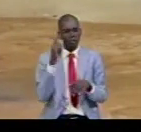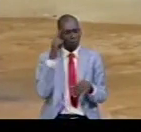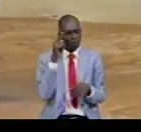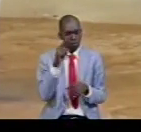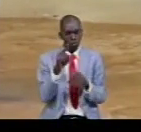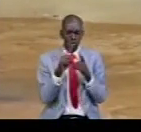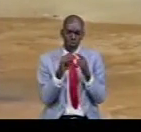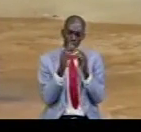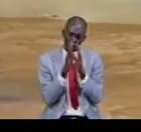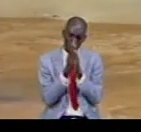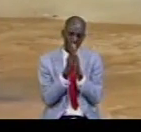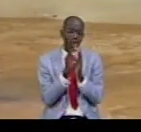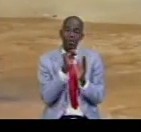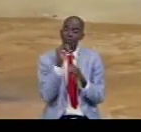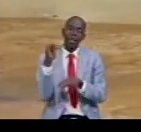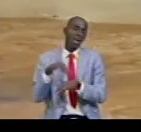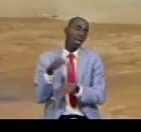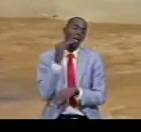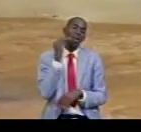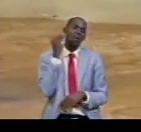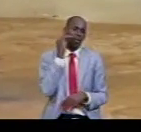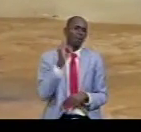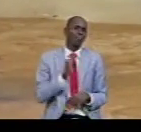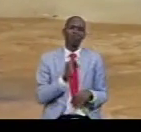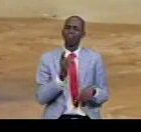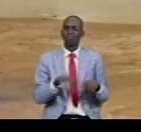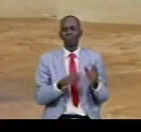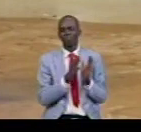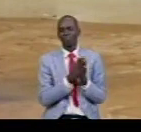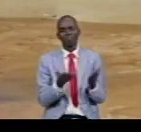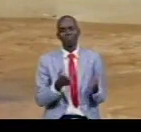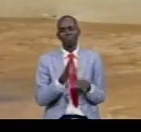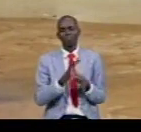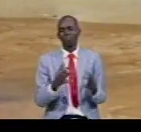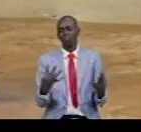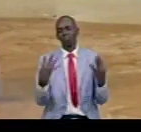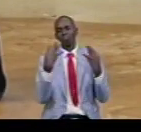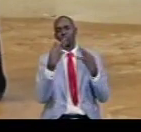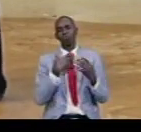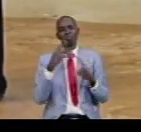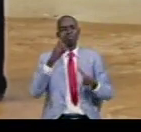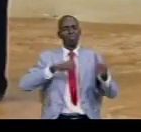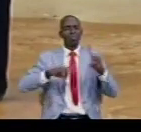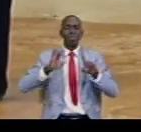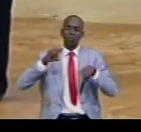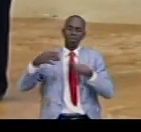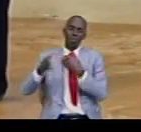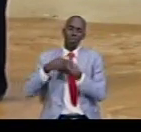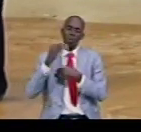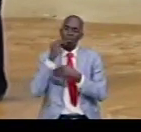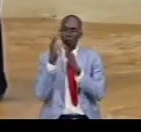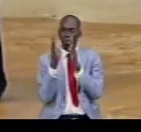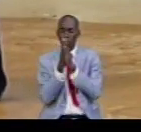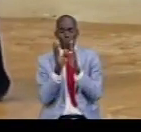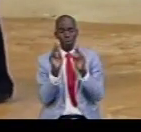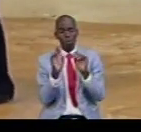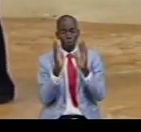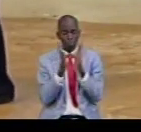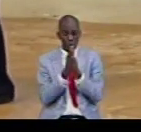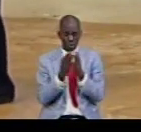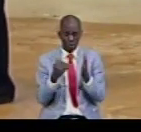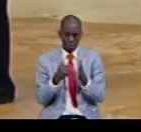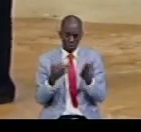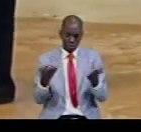will be a man of the book. I will be a woman of the book. We will be a church of the book that stands on the word of God, the truth in